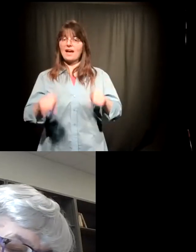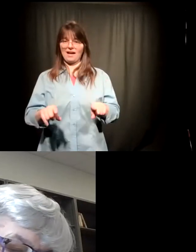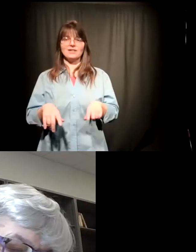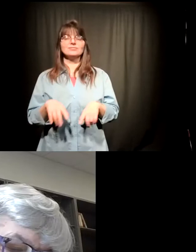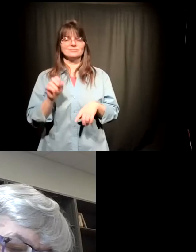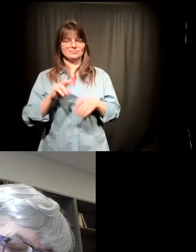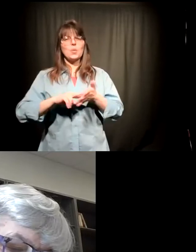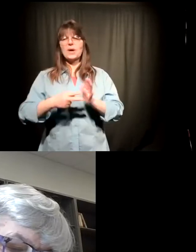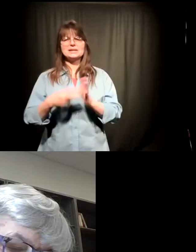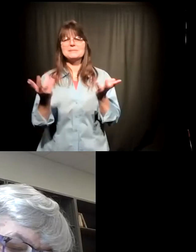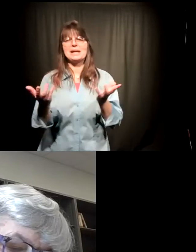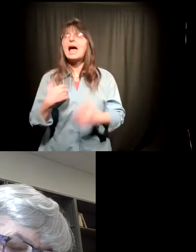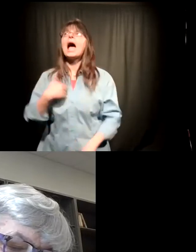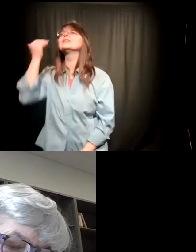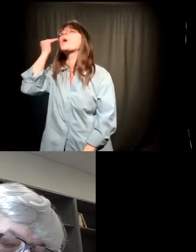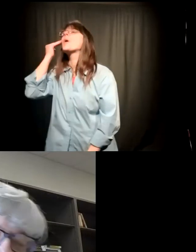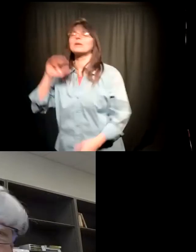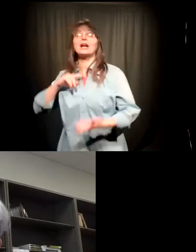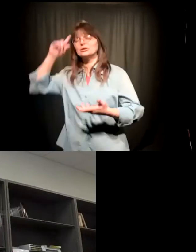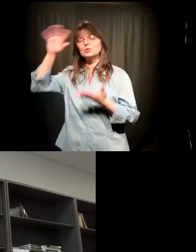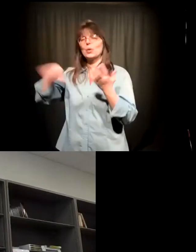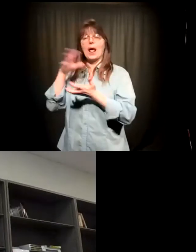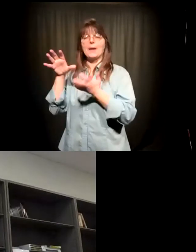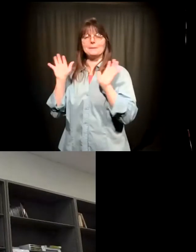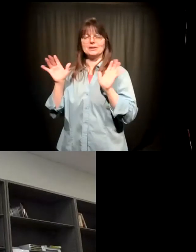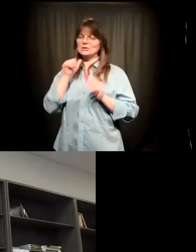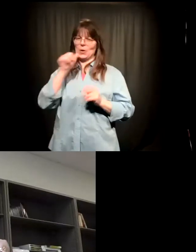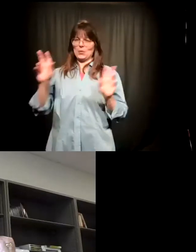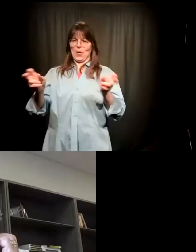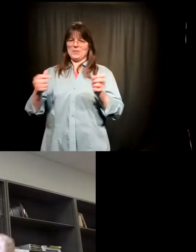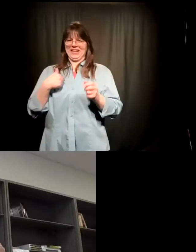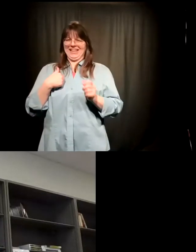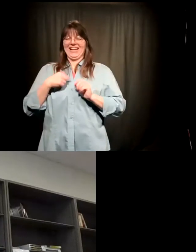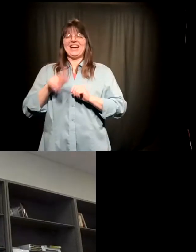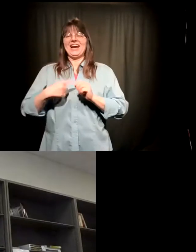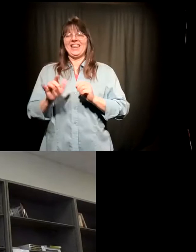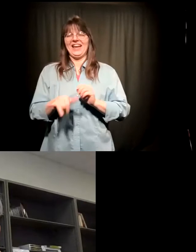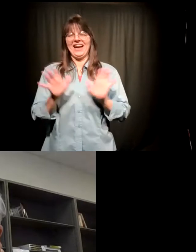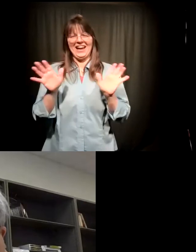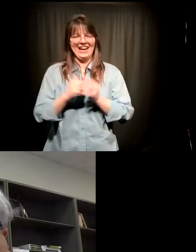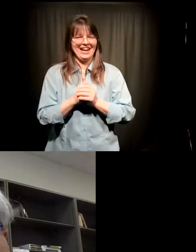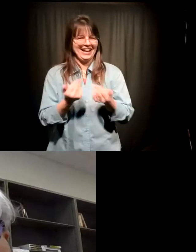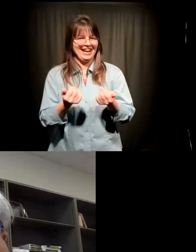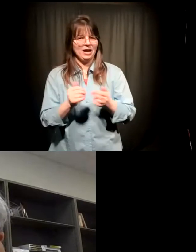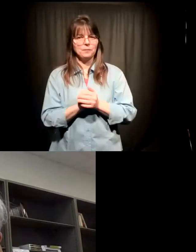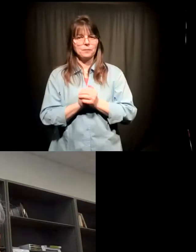people could read to inform themselves that you'd recommend about deaf culture. Oh my gosh, there's, I mean,